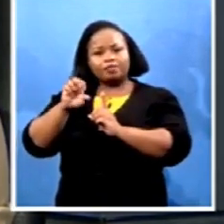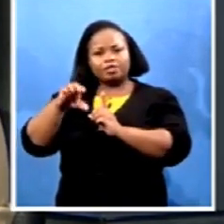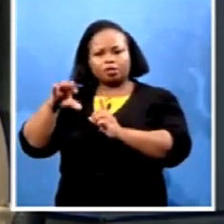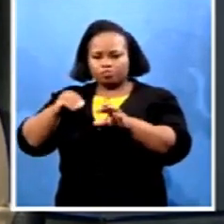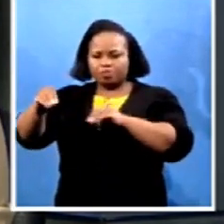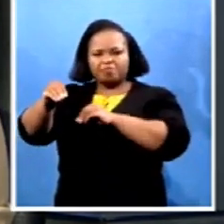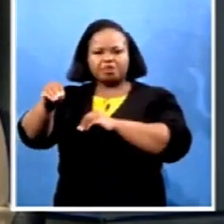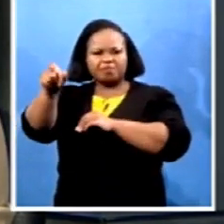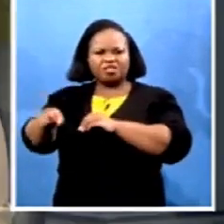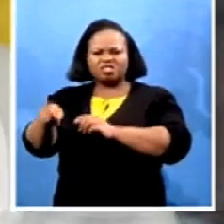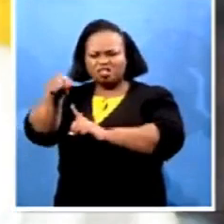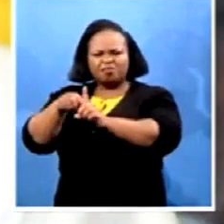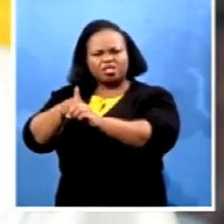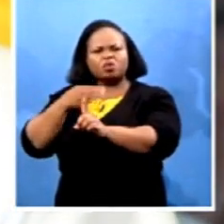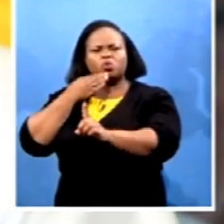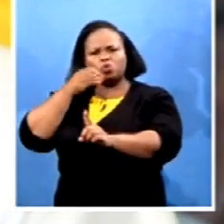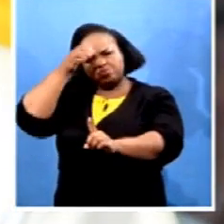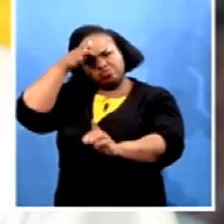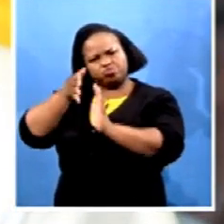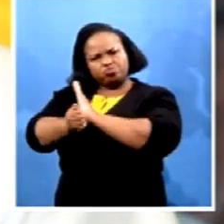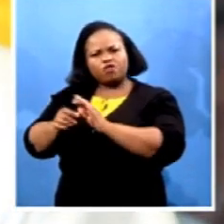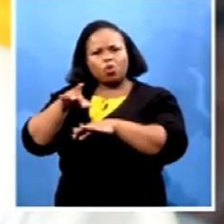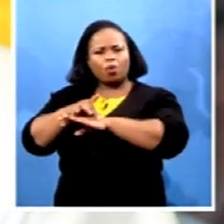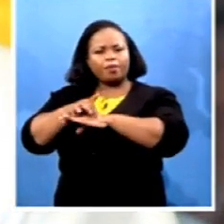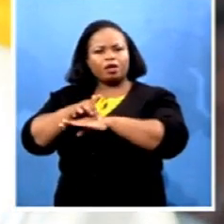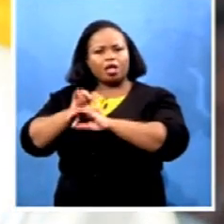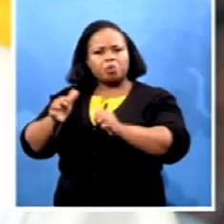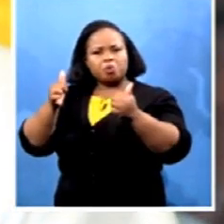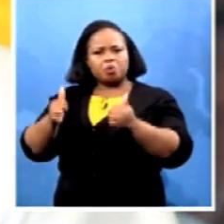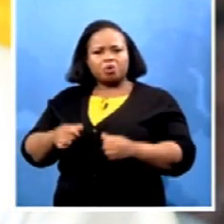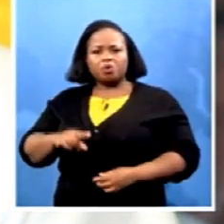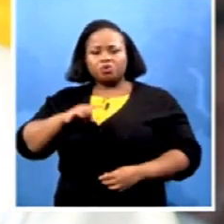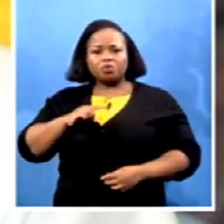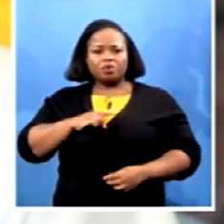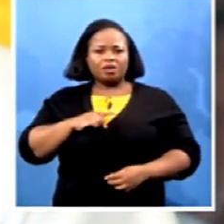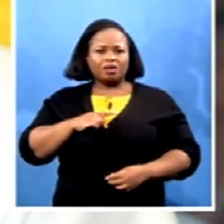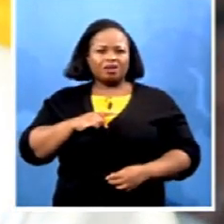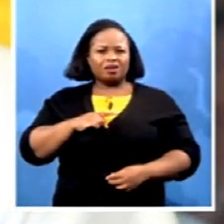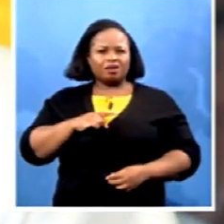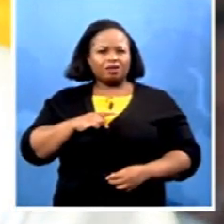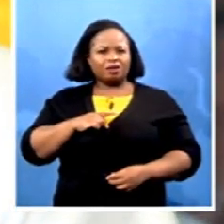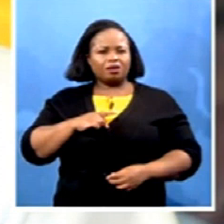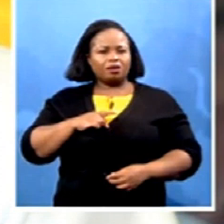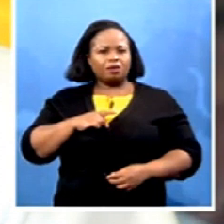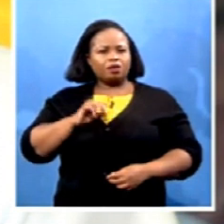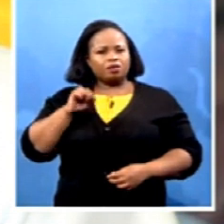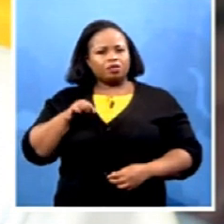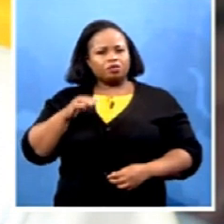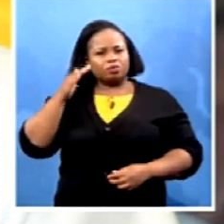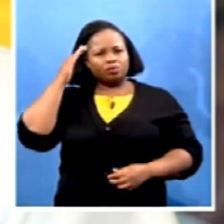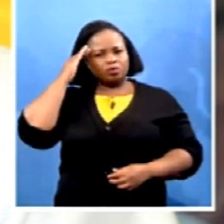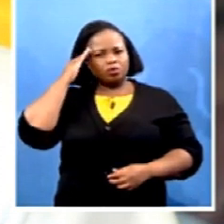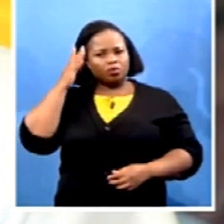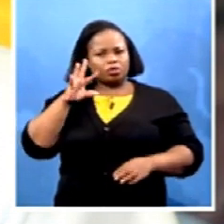within the medical fraternity. It's just that the headlines of Herald have had a mismatch between the detail of the statement and the headline